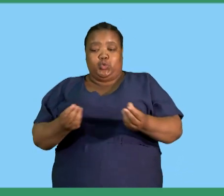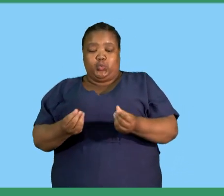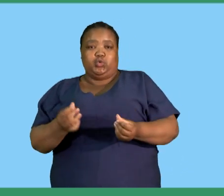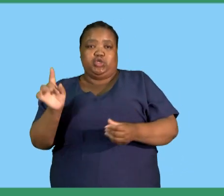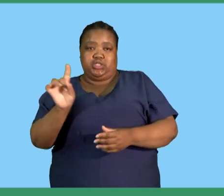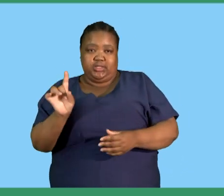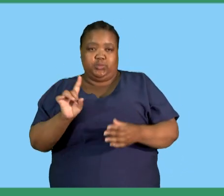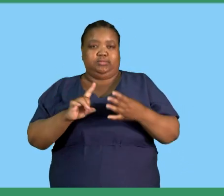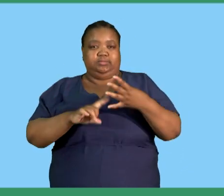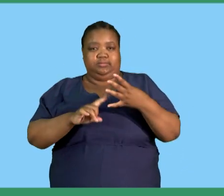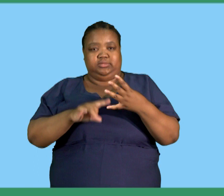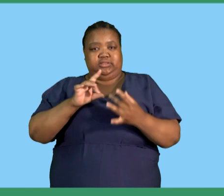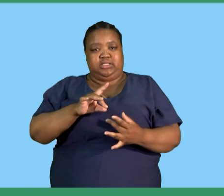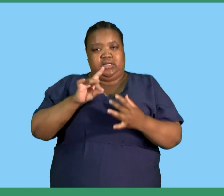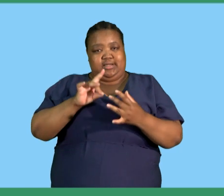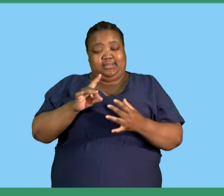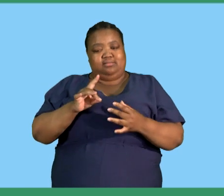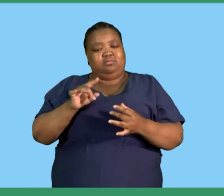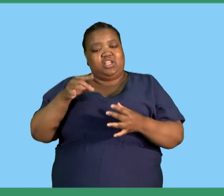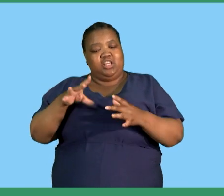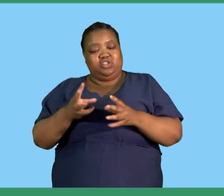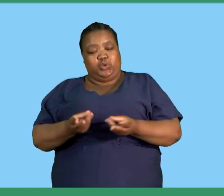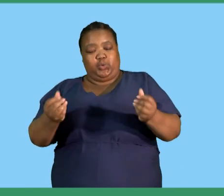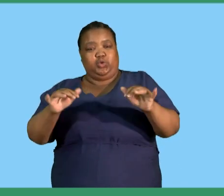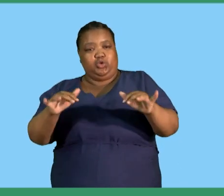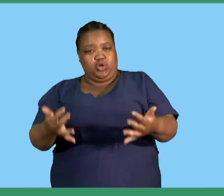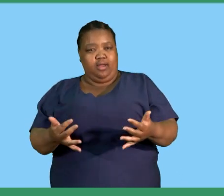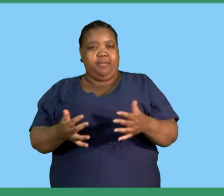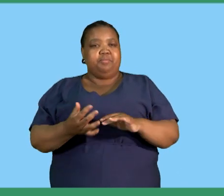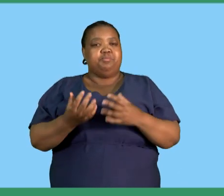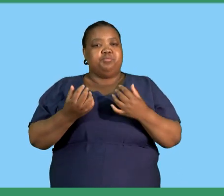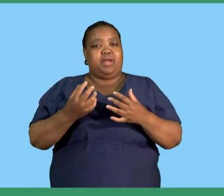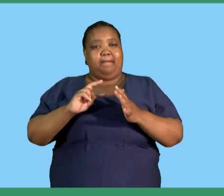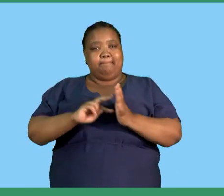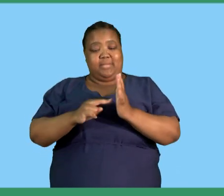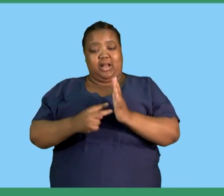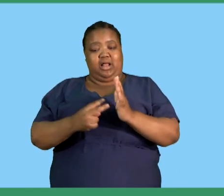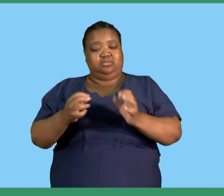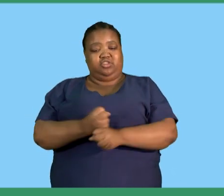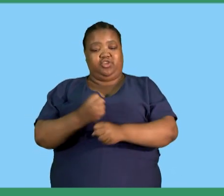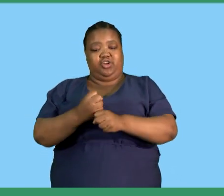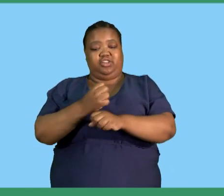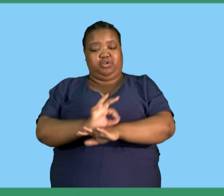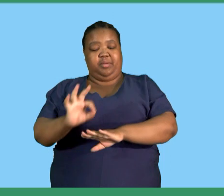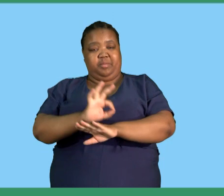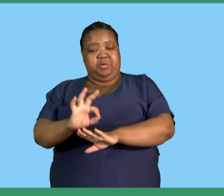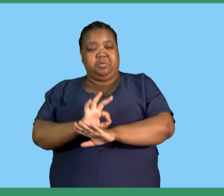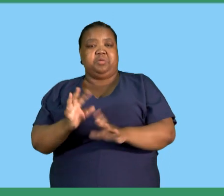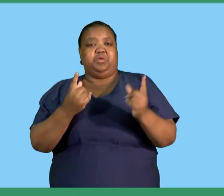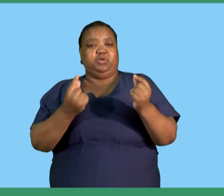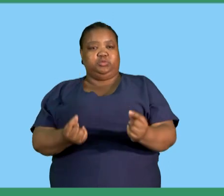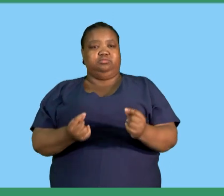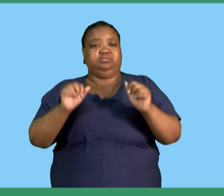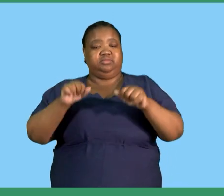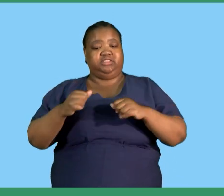And then you select the most alternative, develop an action plan, implement the suggested solution